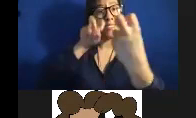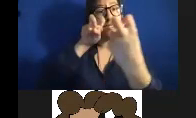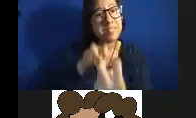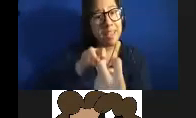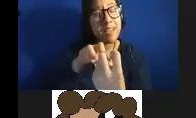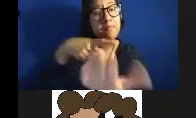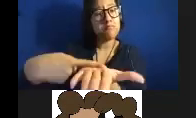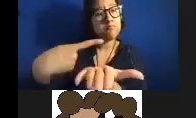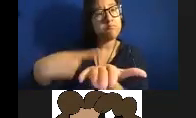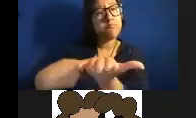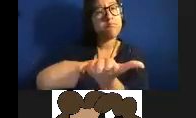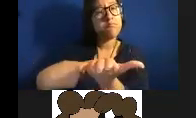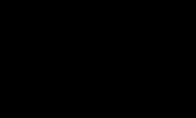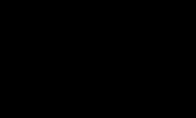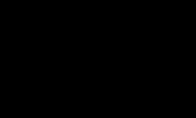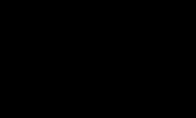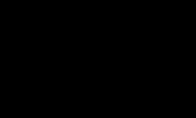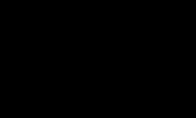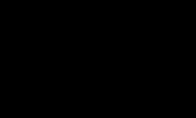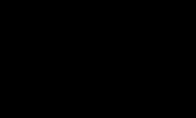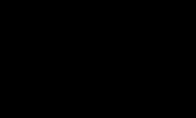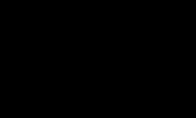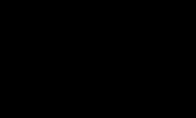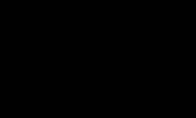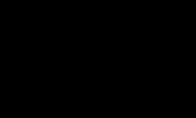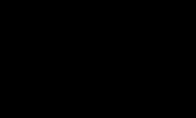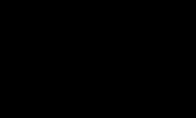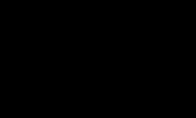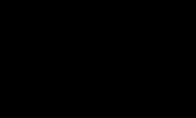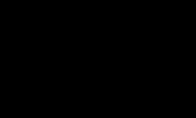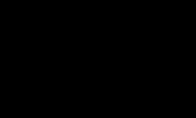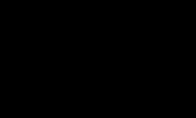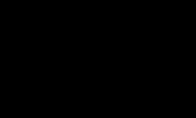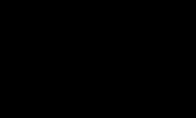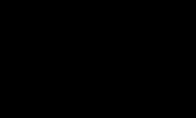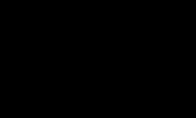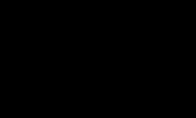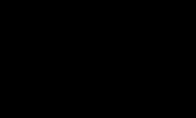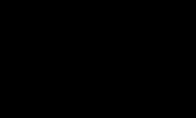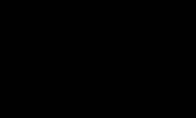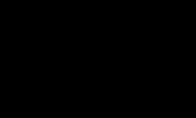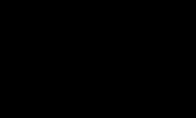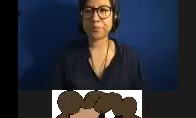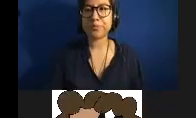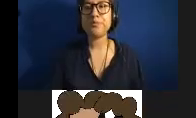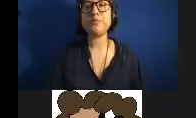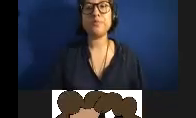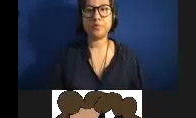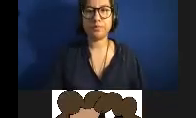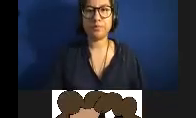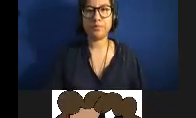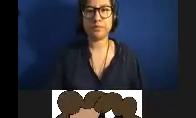and doing it in a more healthy manner. So that's what I have to say about that. Thank you. Thank you, Dr.